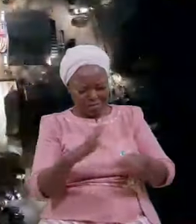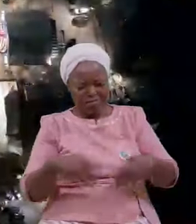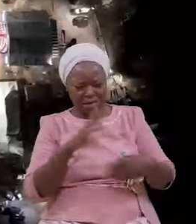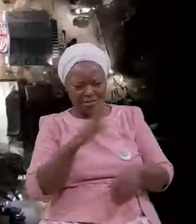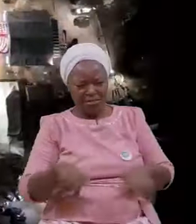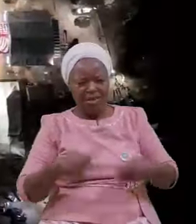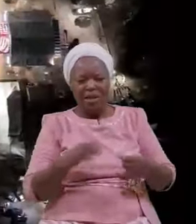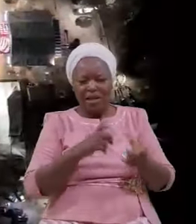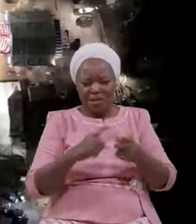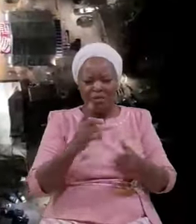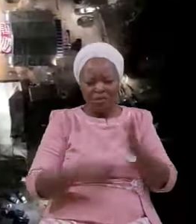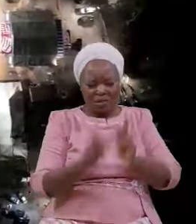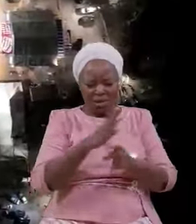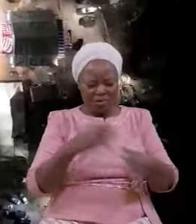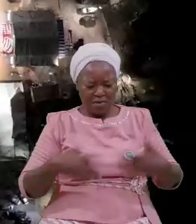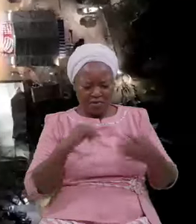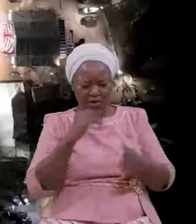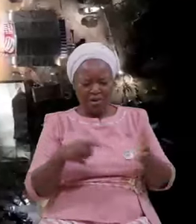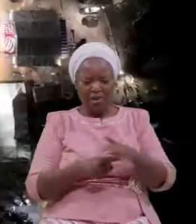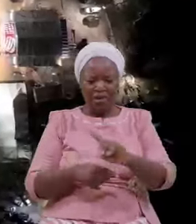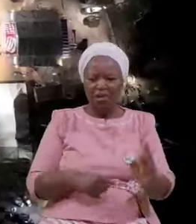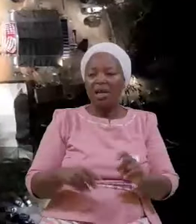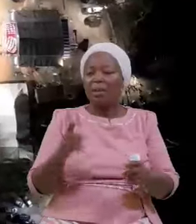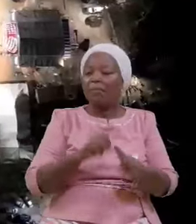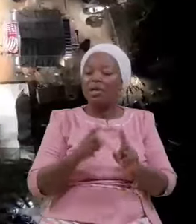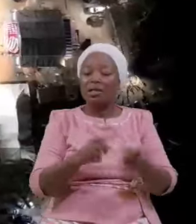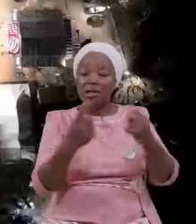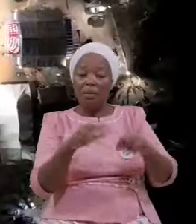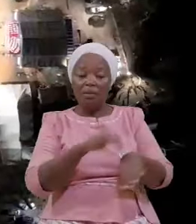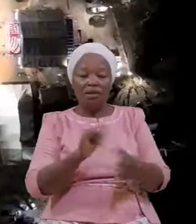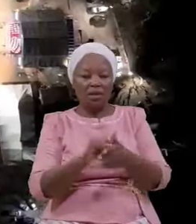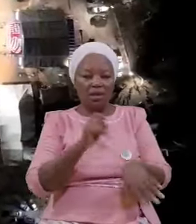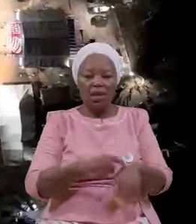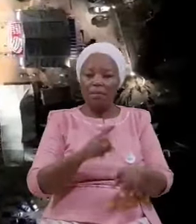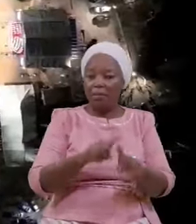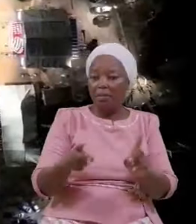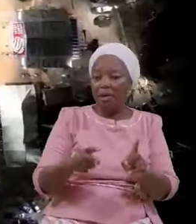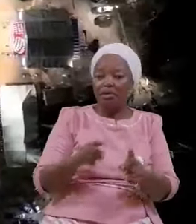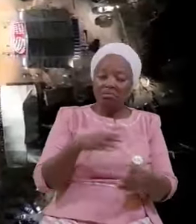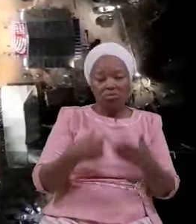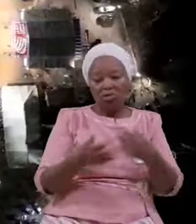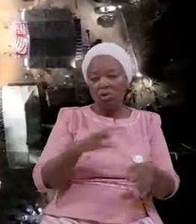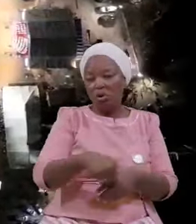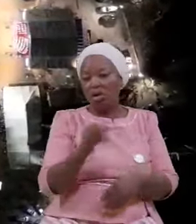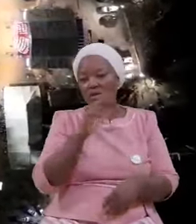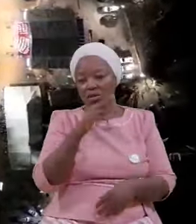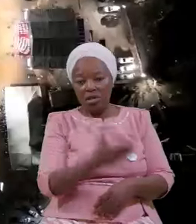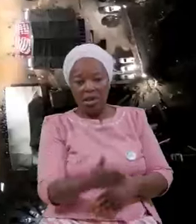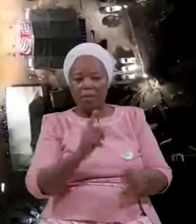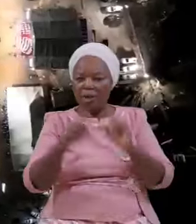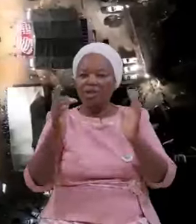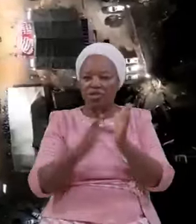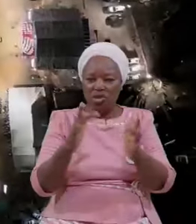is this? She came at that time, but although the others were not there, Jesus was